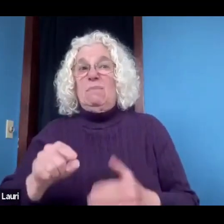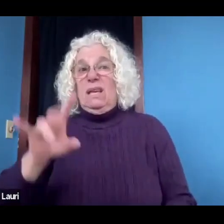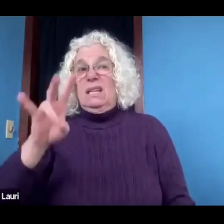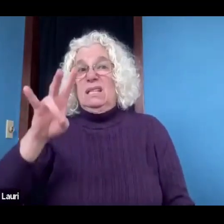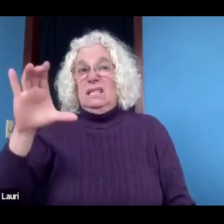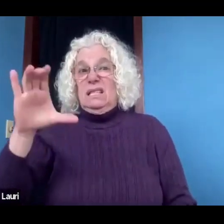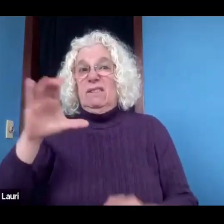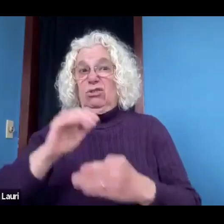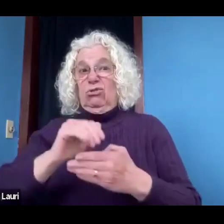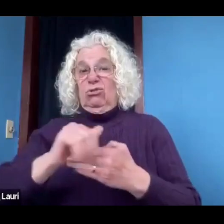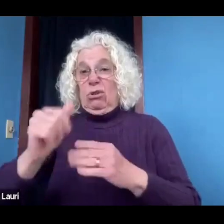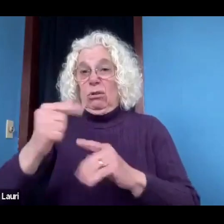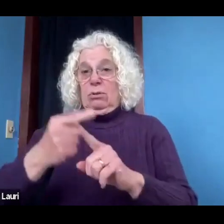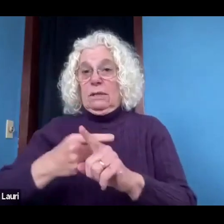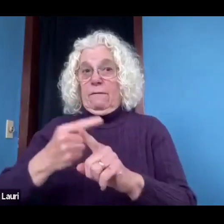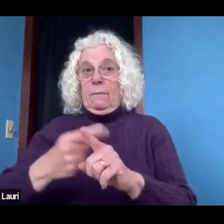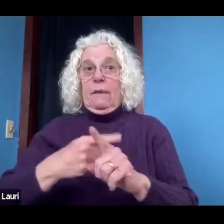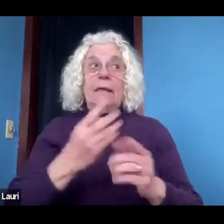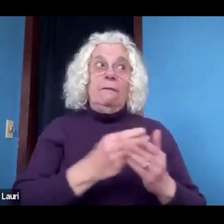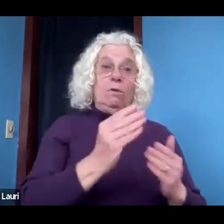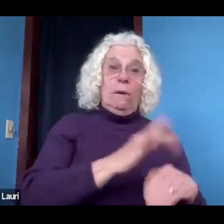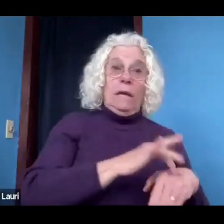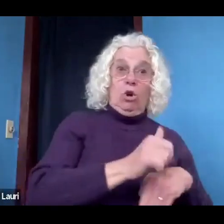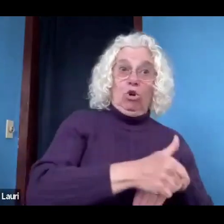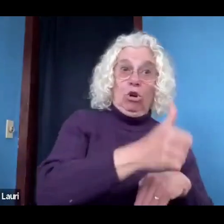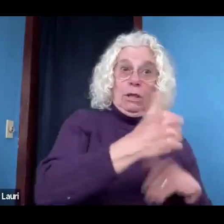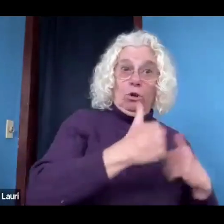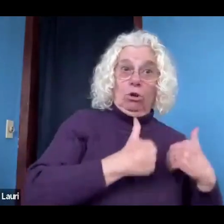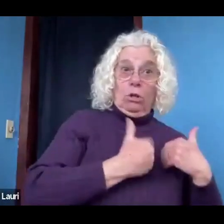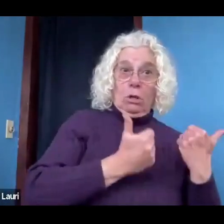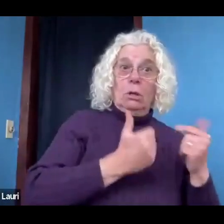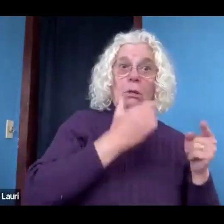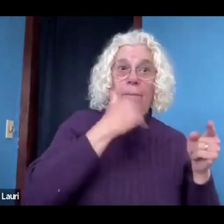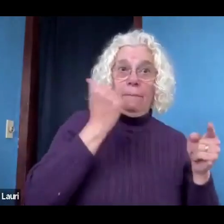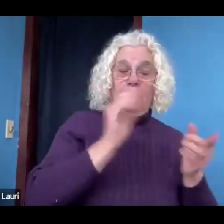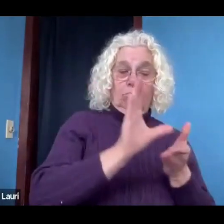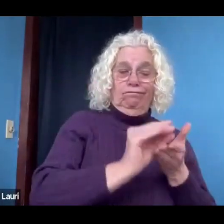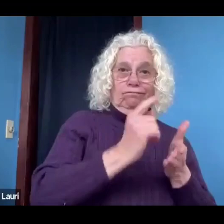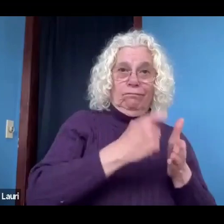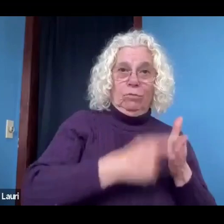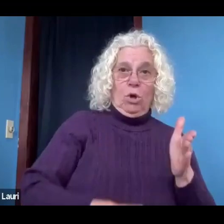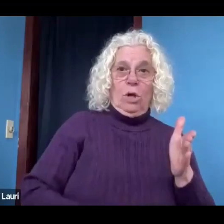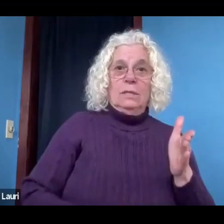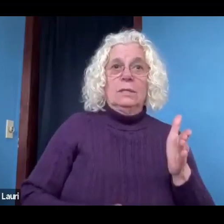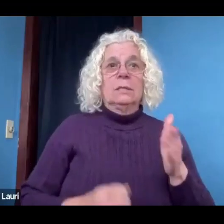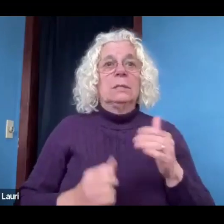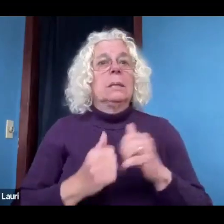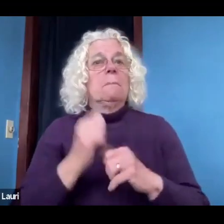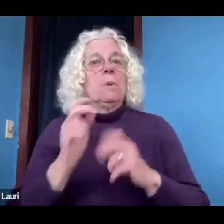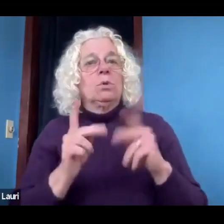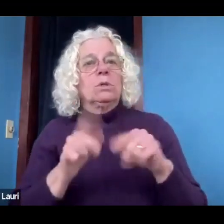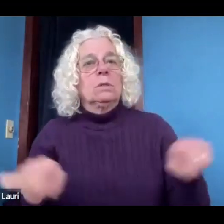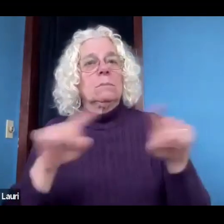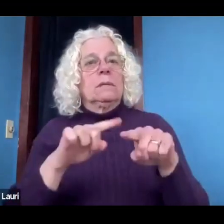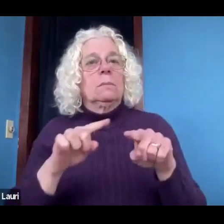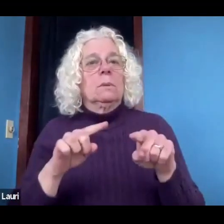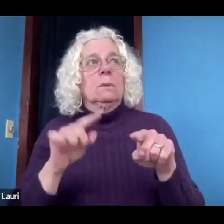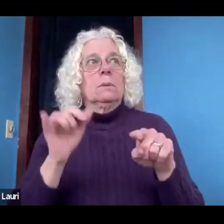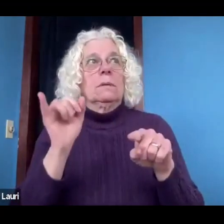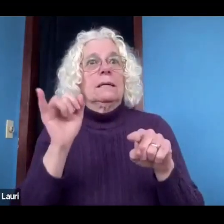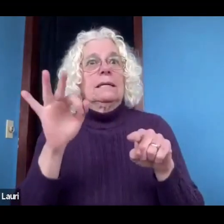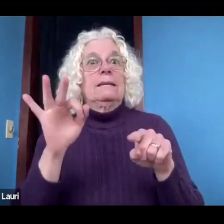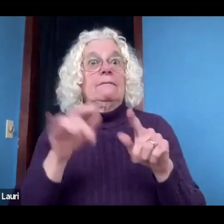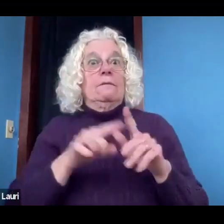at that point. So the younger, typically the better. And as I mentioned earlier, for most people, the earlier